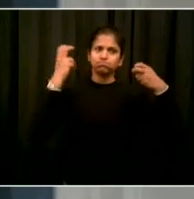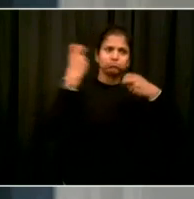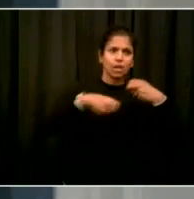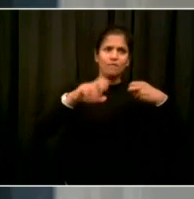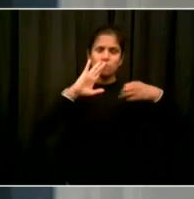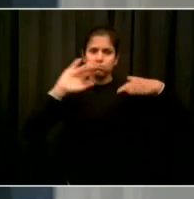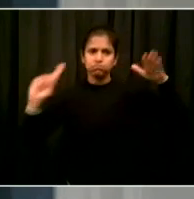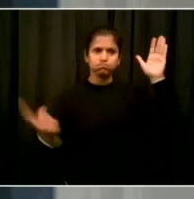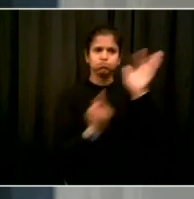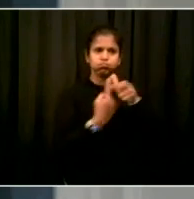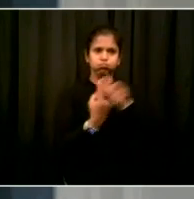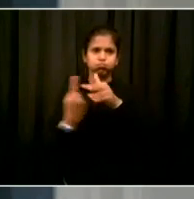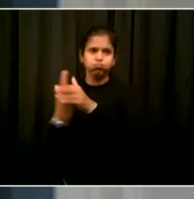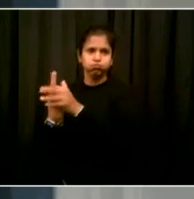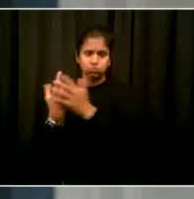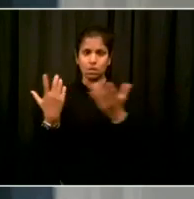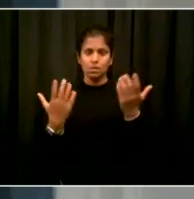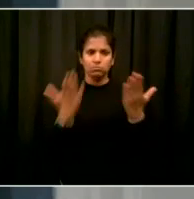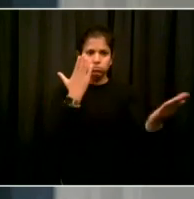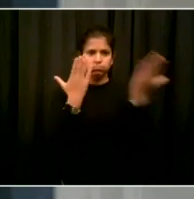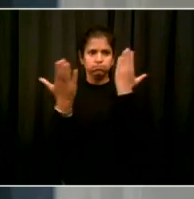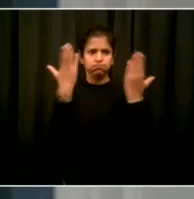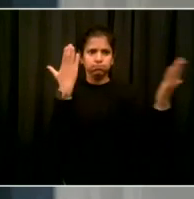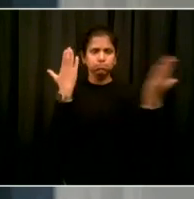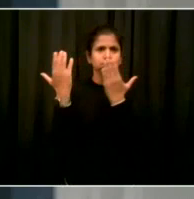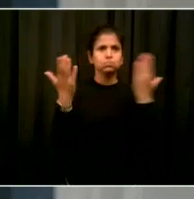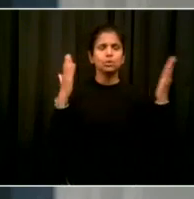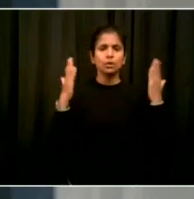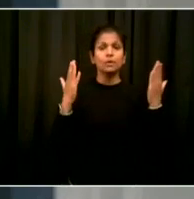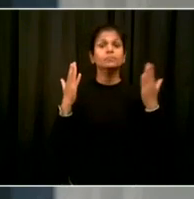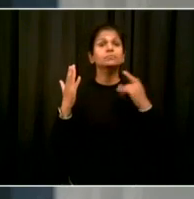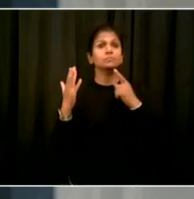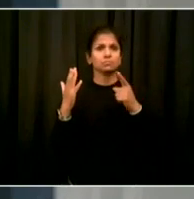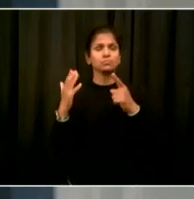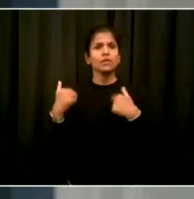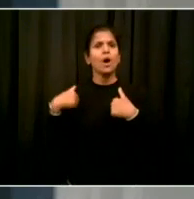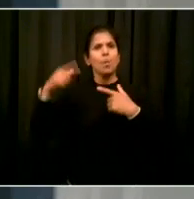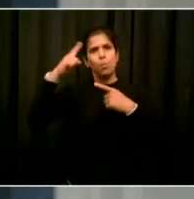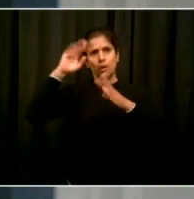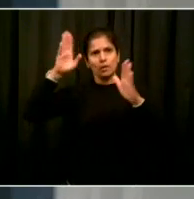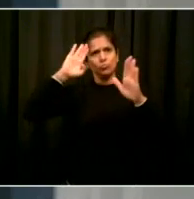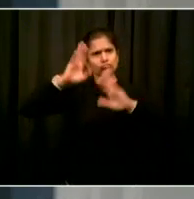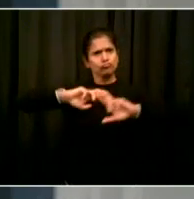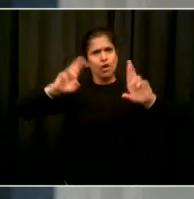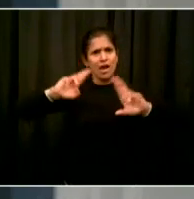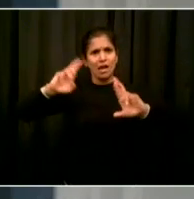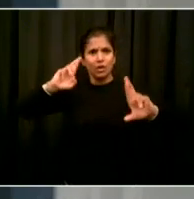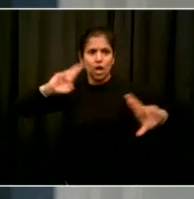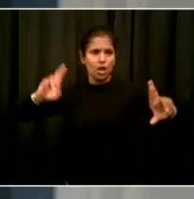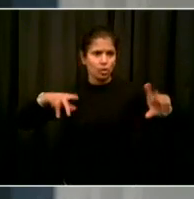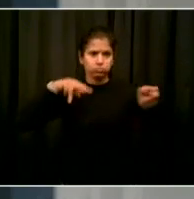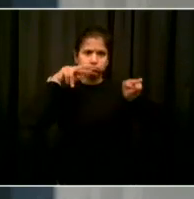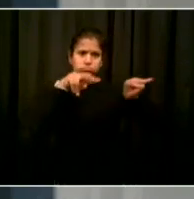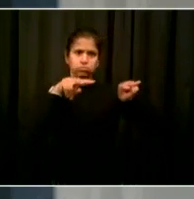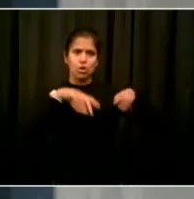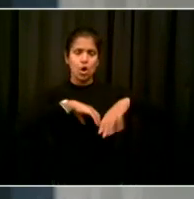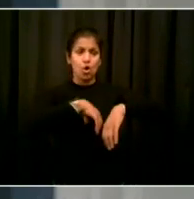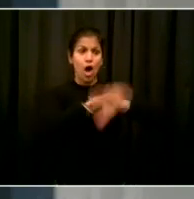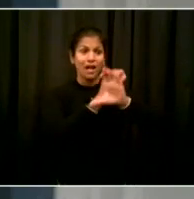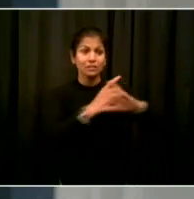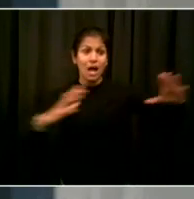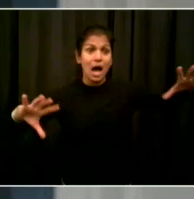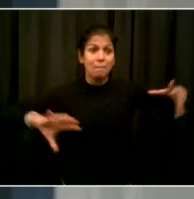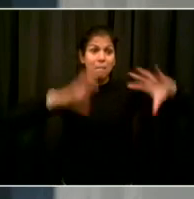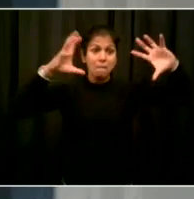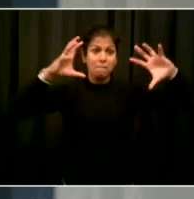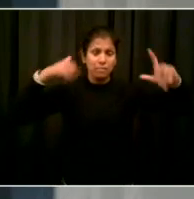said, we took a look at what we did last time, and moving forward, we can all get better.